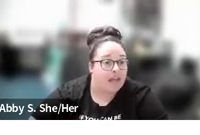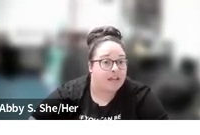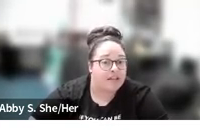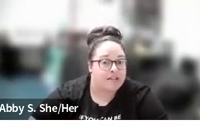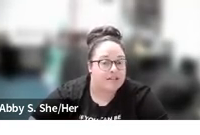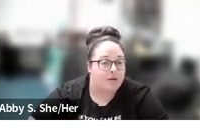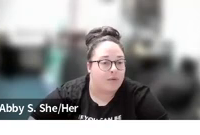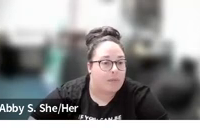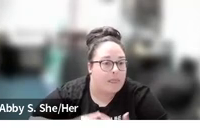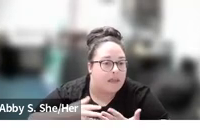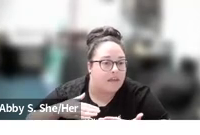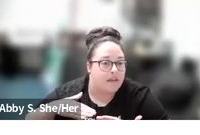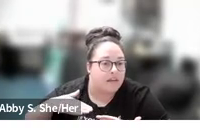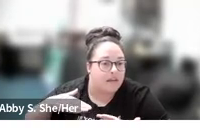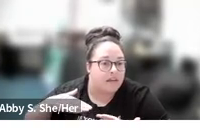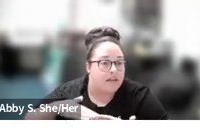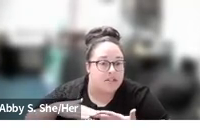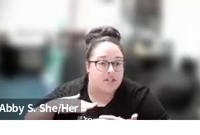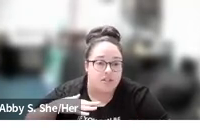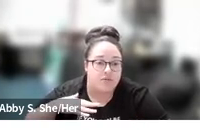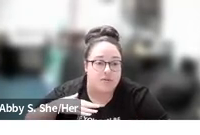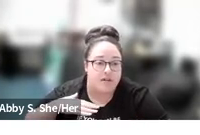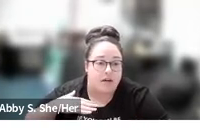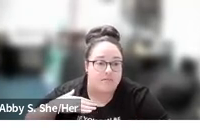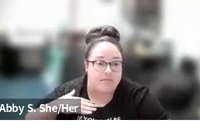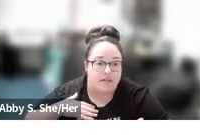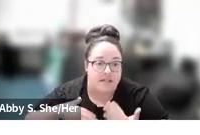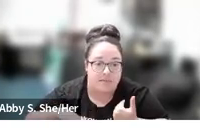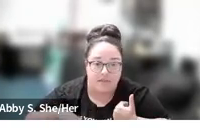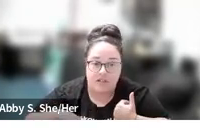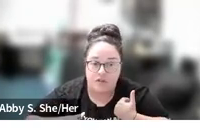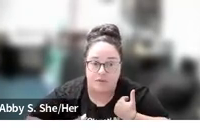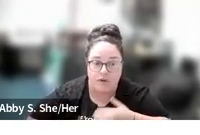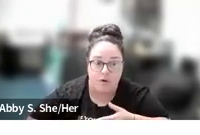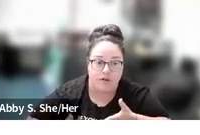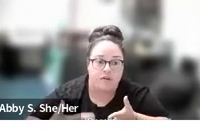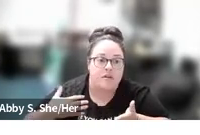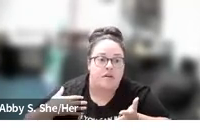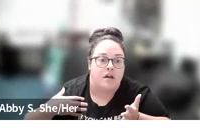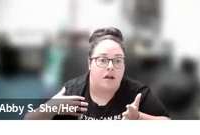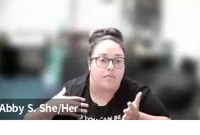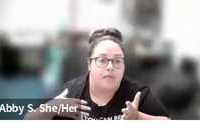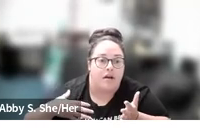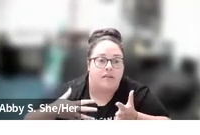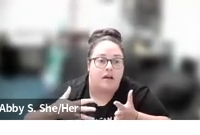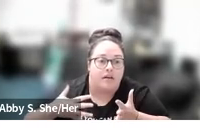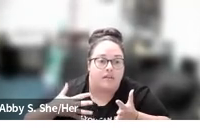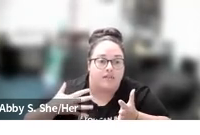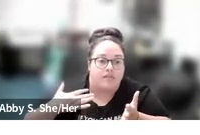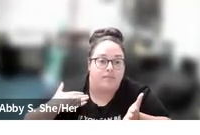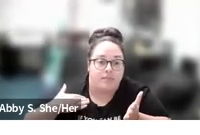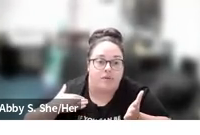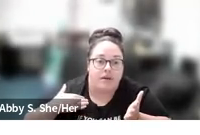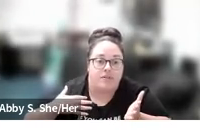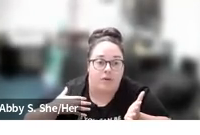Mm-hmm. Oh, and so in addition to some of the accessibility features we're going to go over, a lot